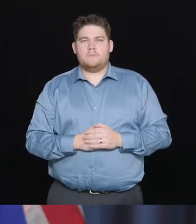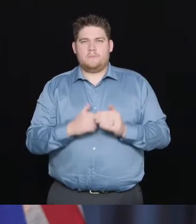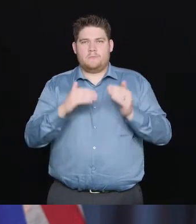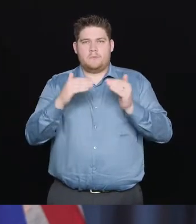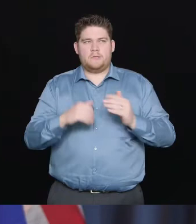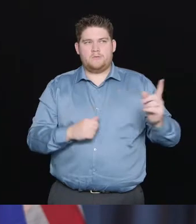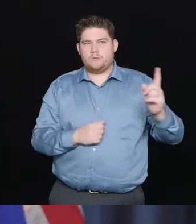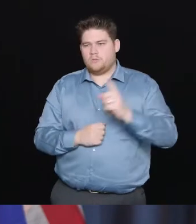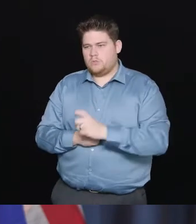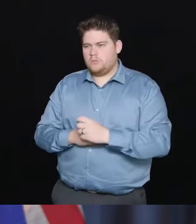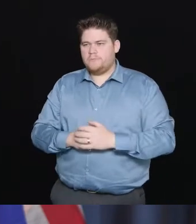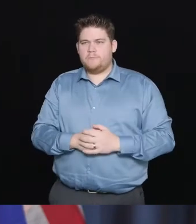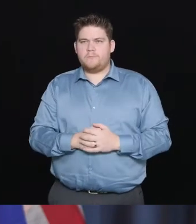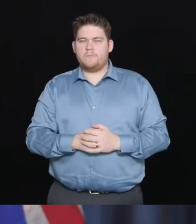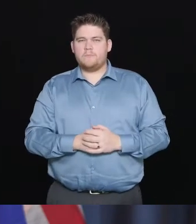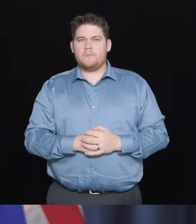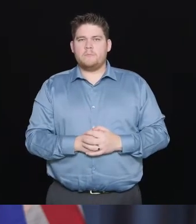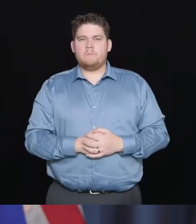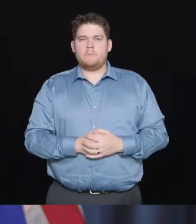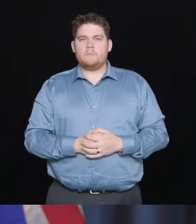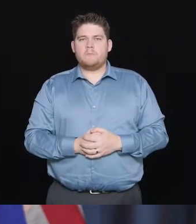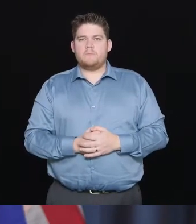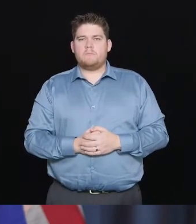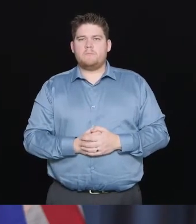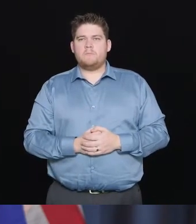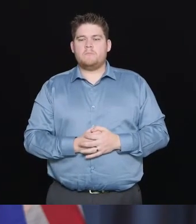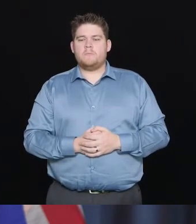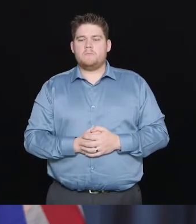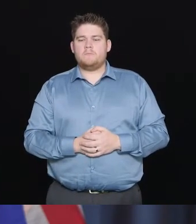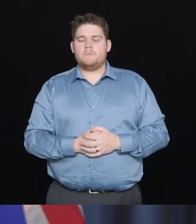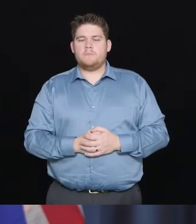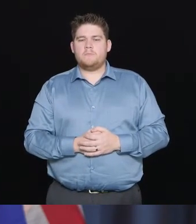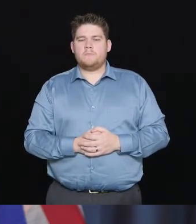Okay, we're going to move on to Richard Zussman, Global News.